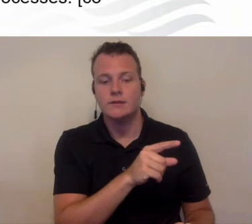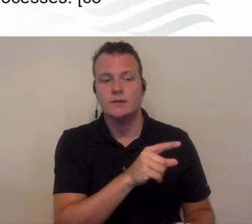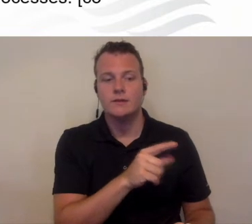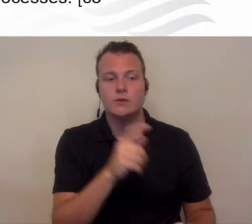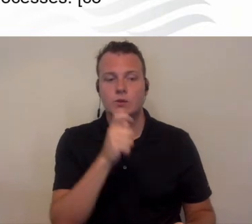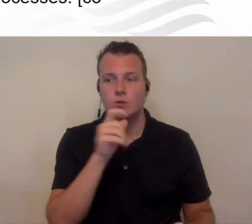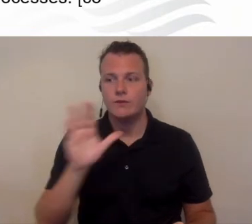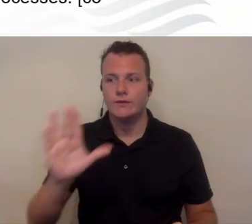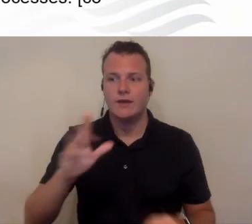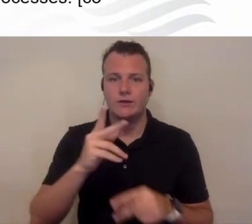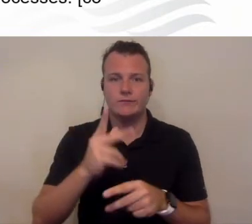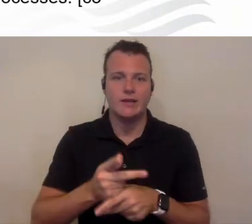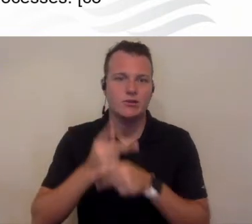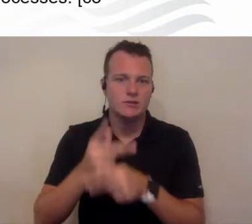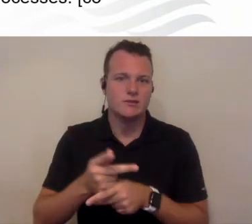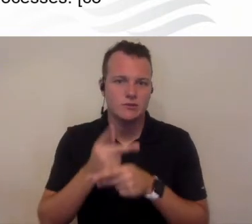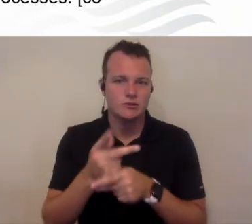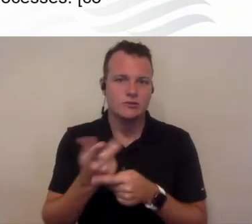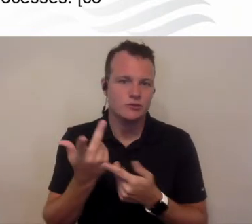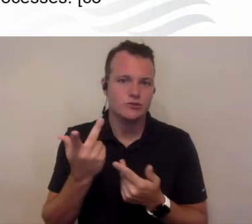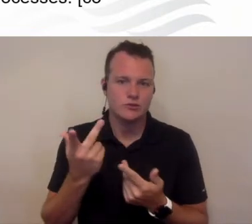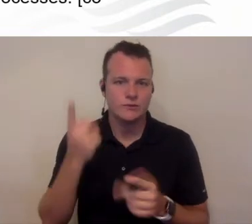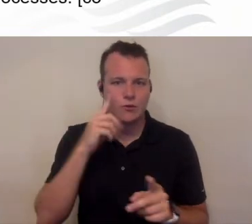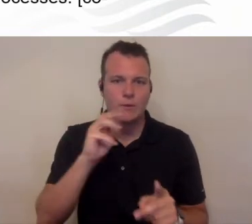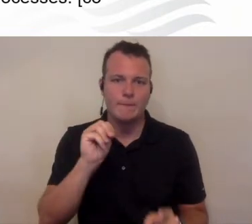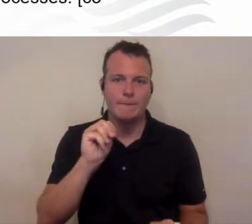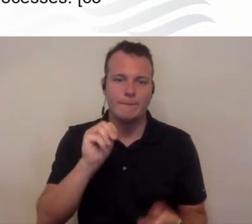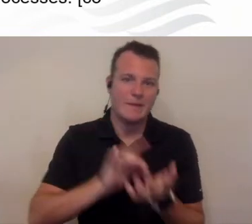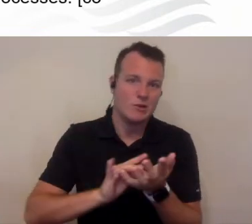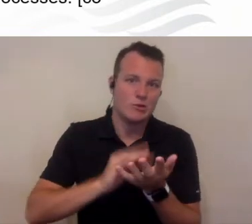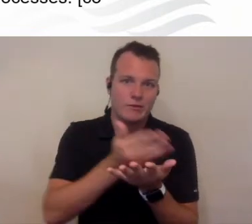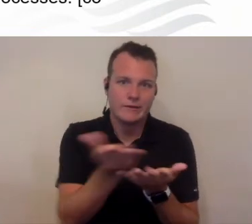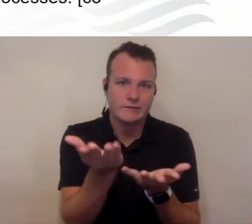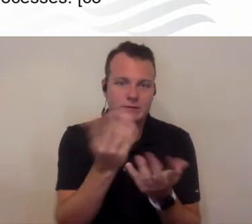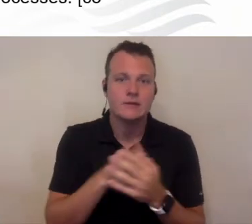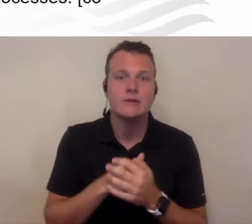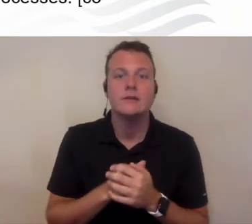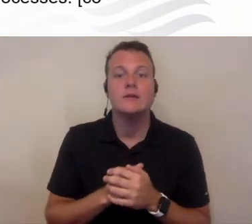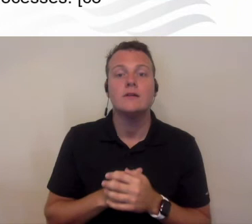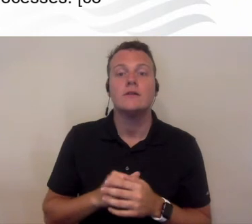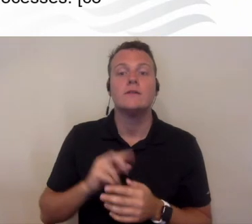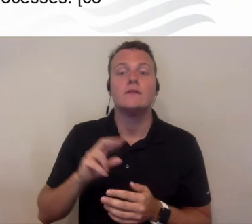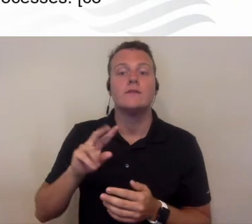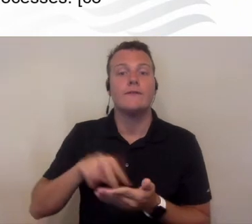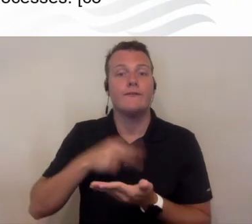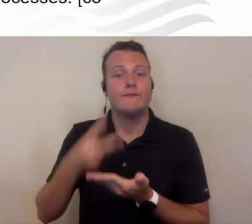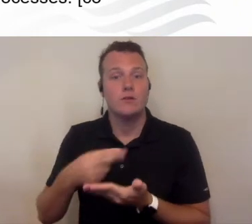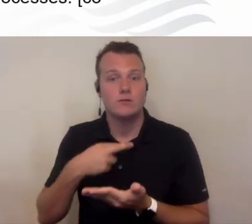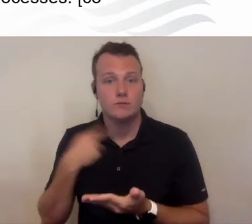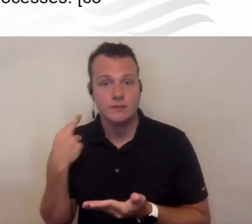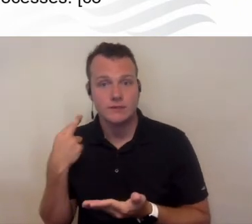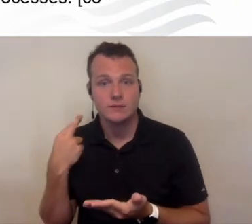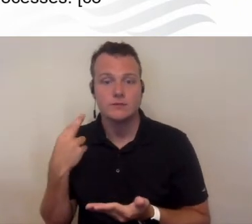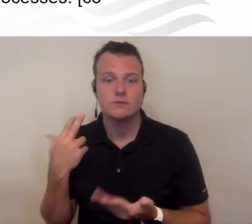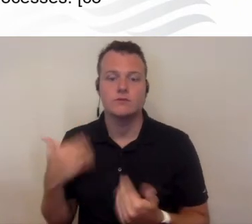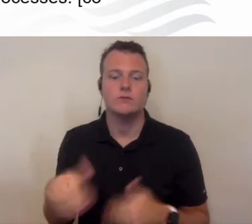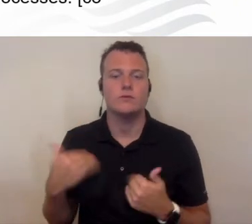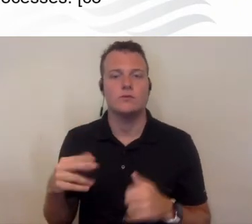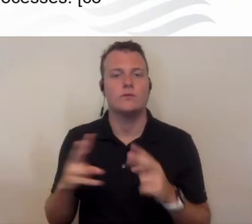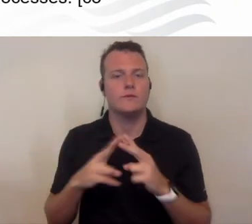to call the physician who is their caretaker in terms of medical